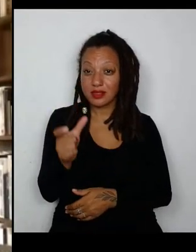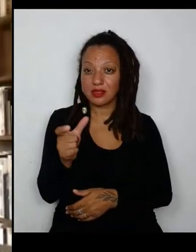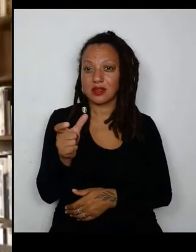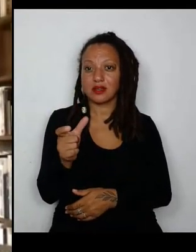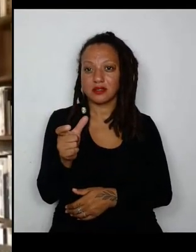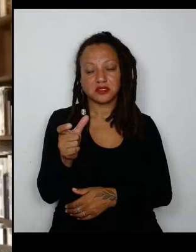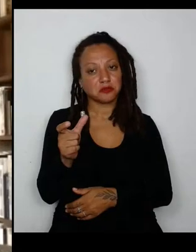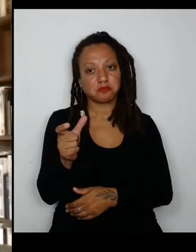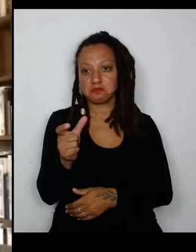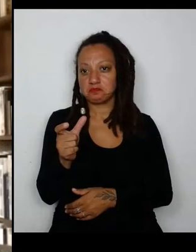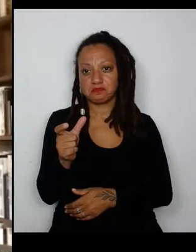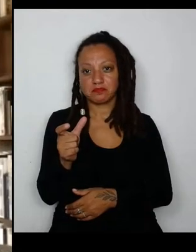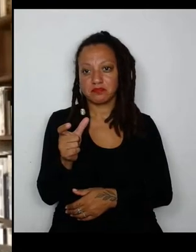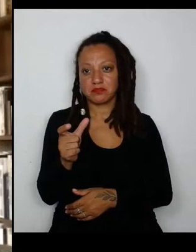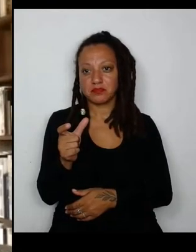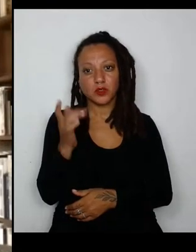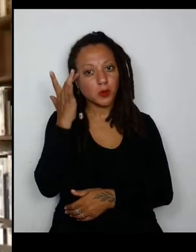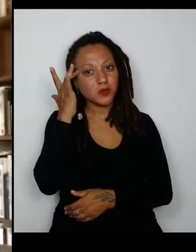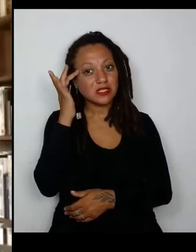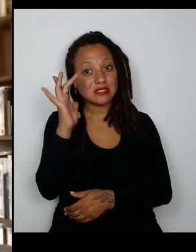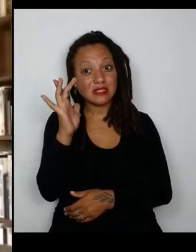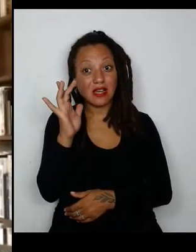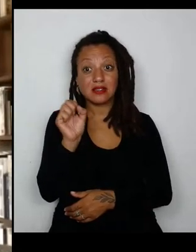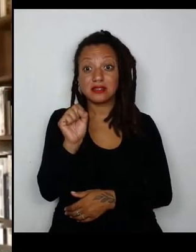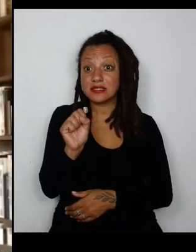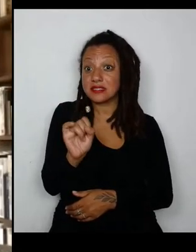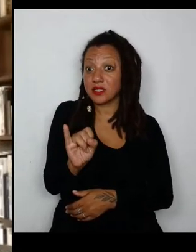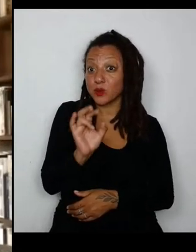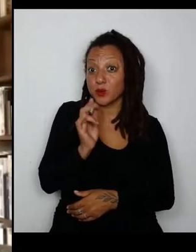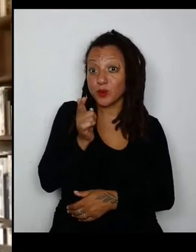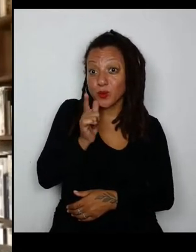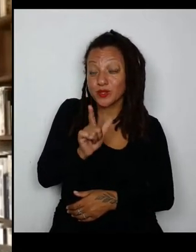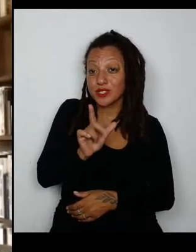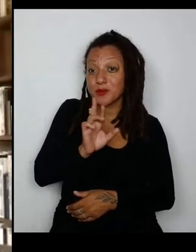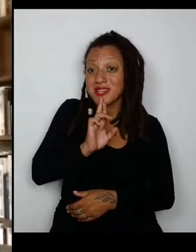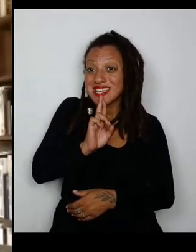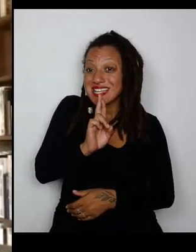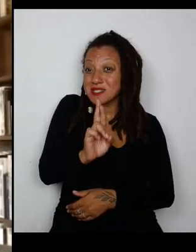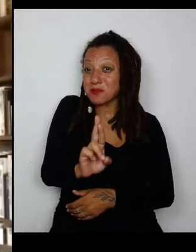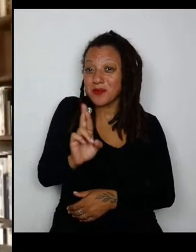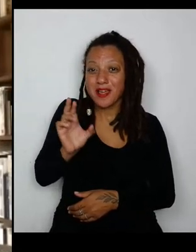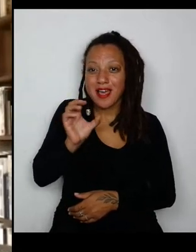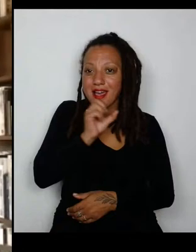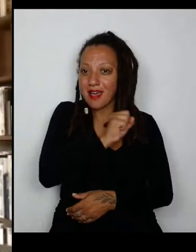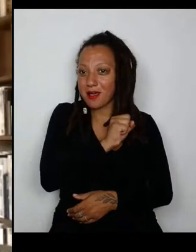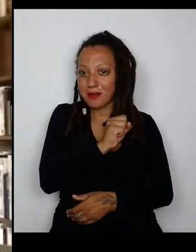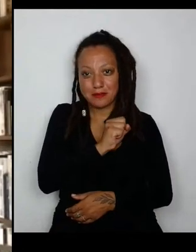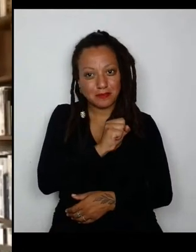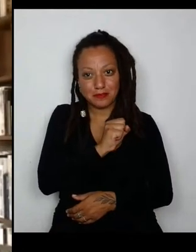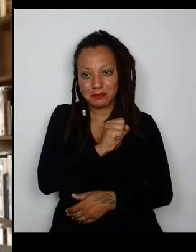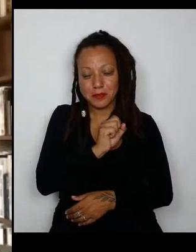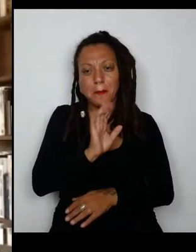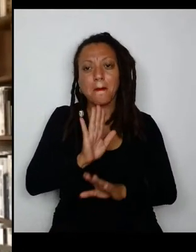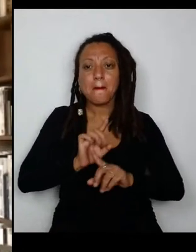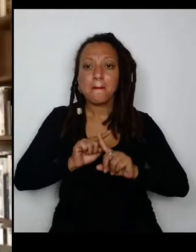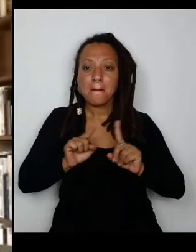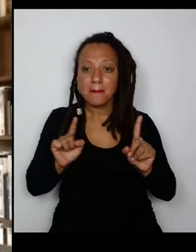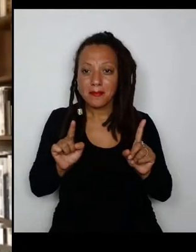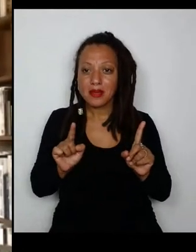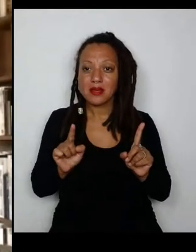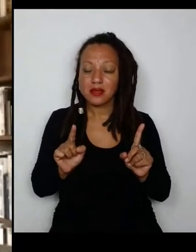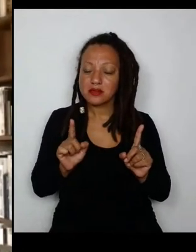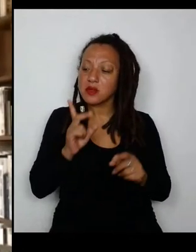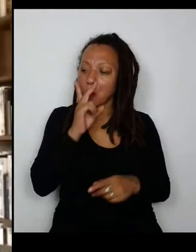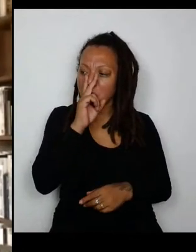response here but um i say there were continuities certainly in his